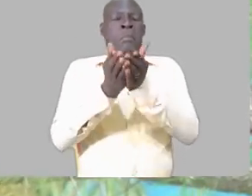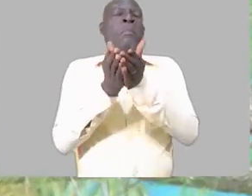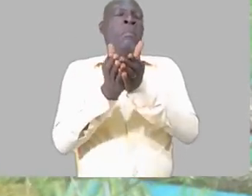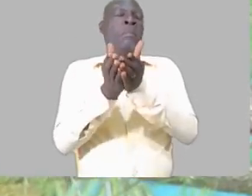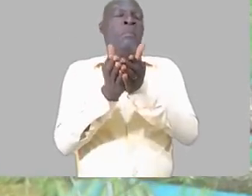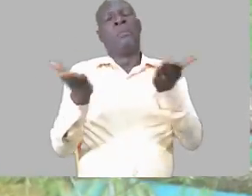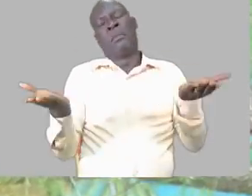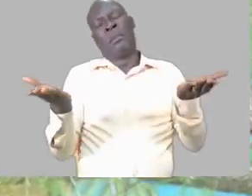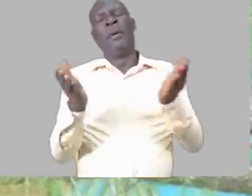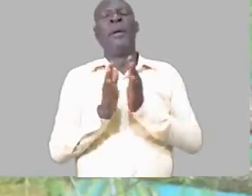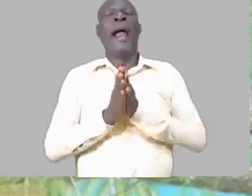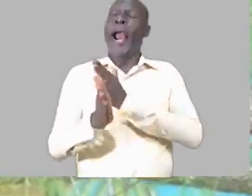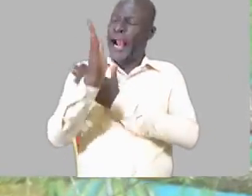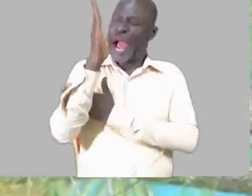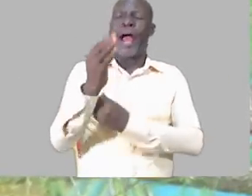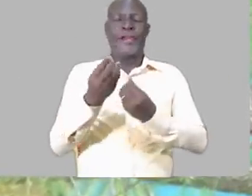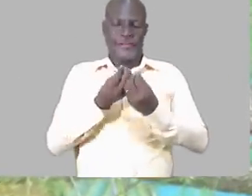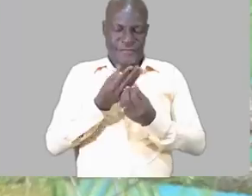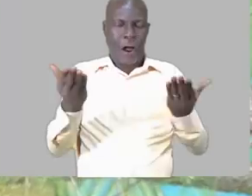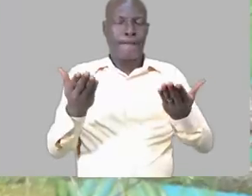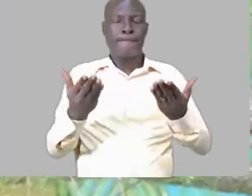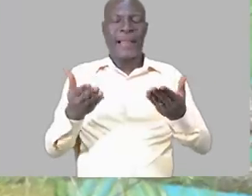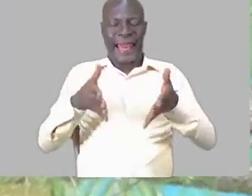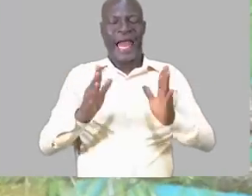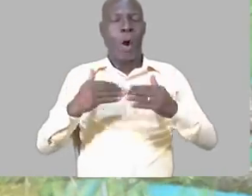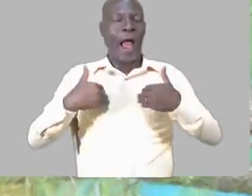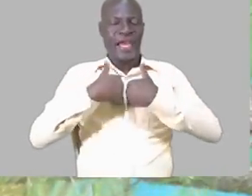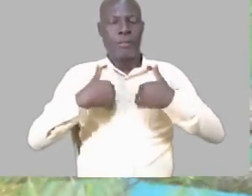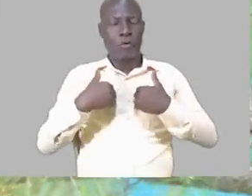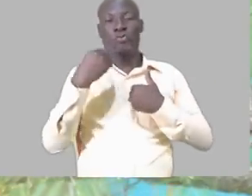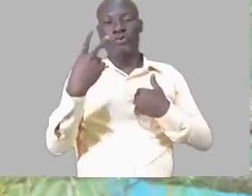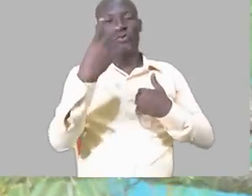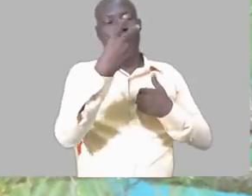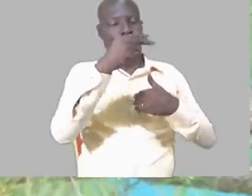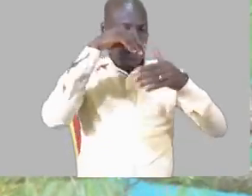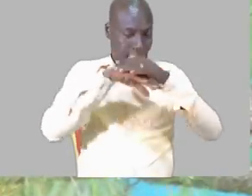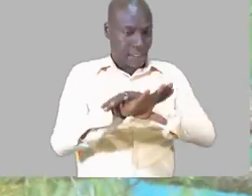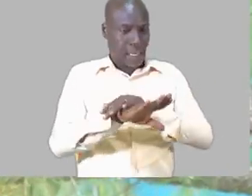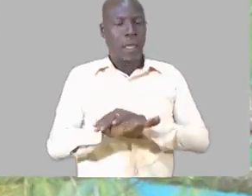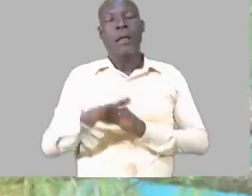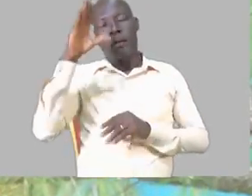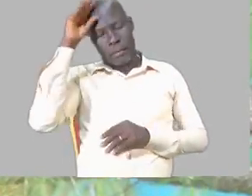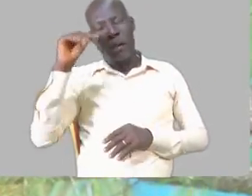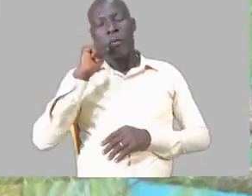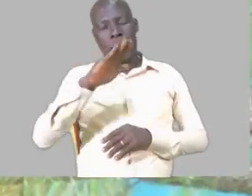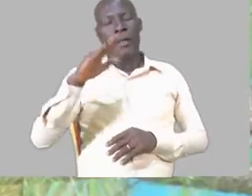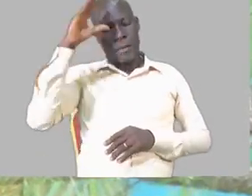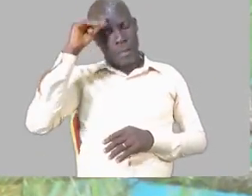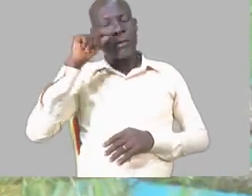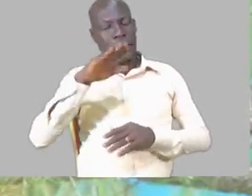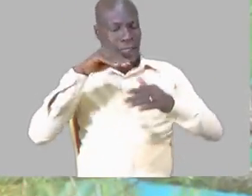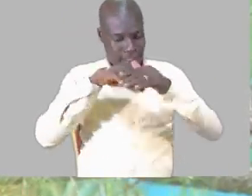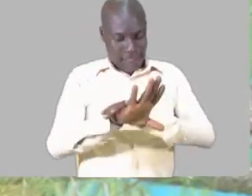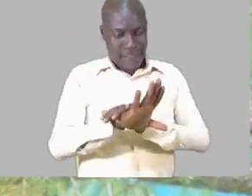se onyangopo aka chance ma emoa e wasase so no mienu mienu oba ni oba ema oba ni oba ema